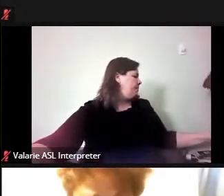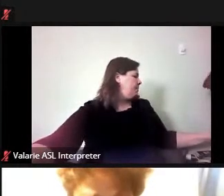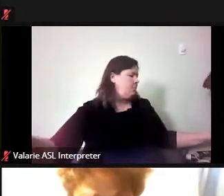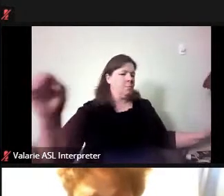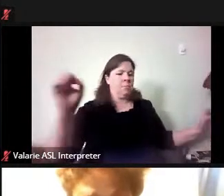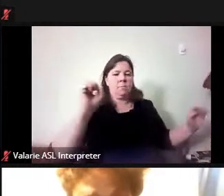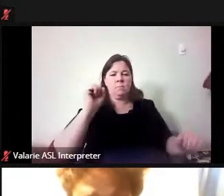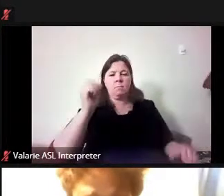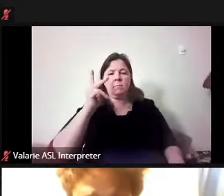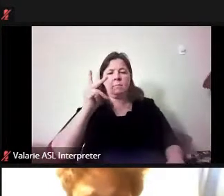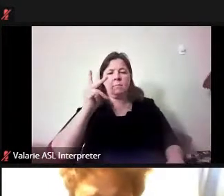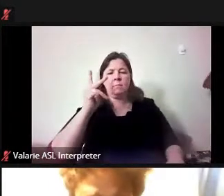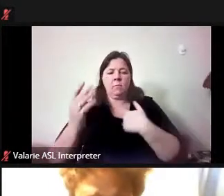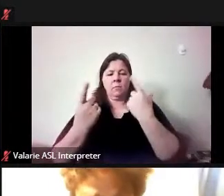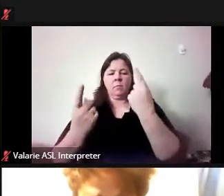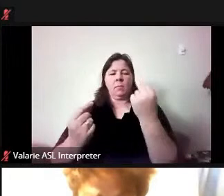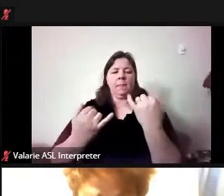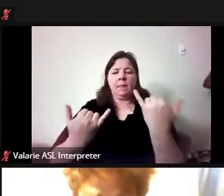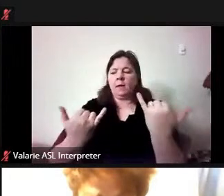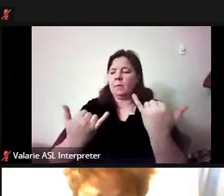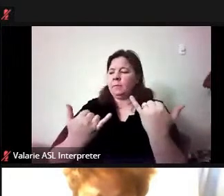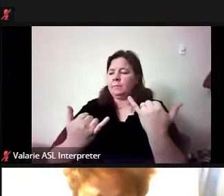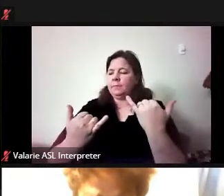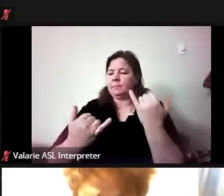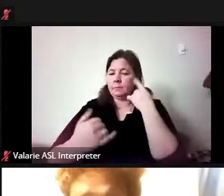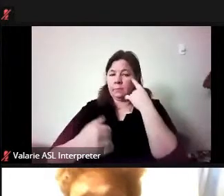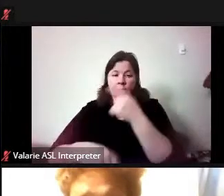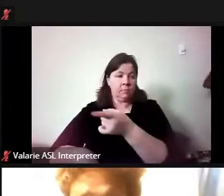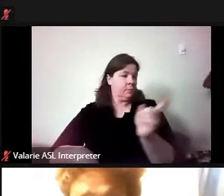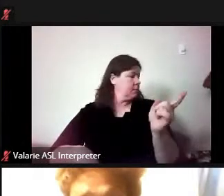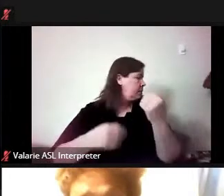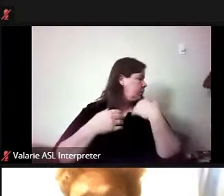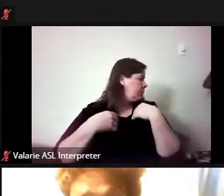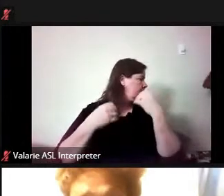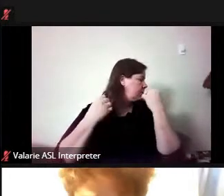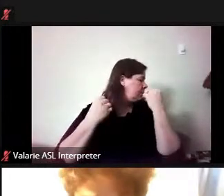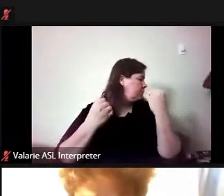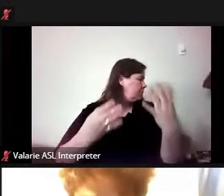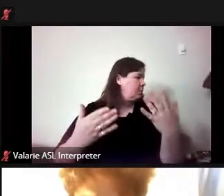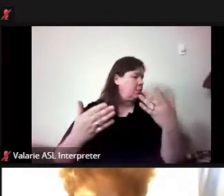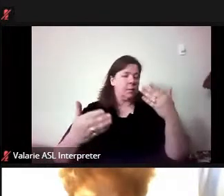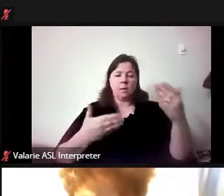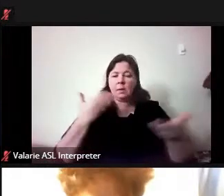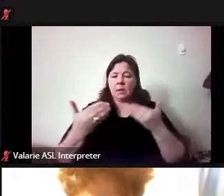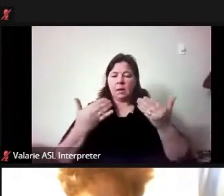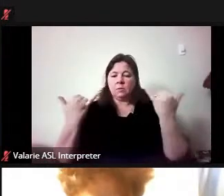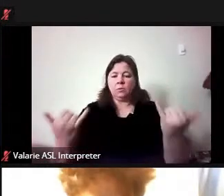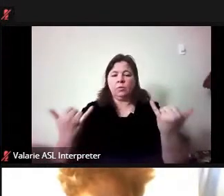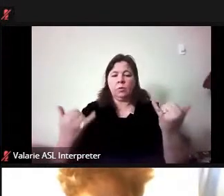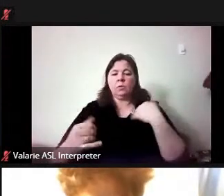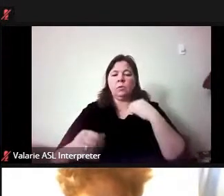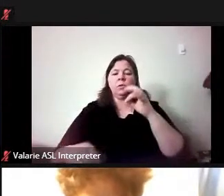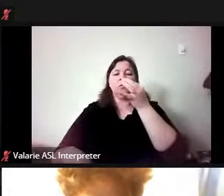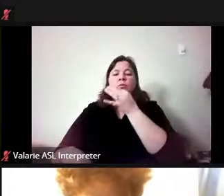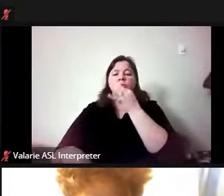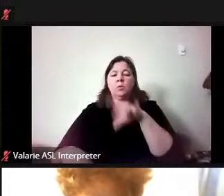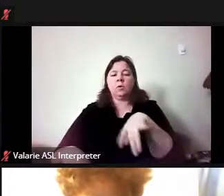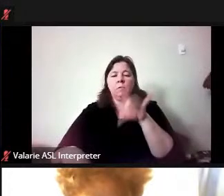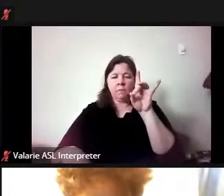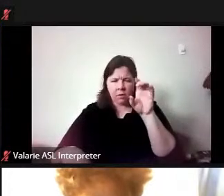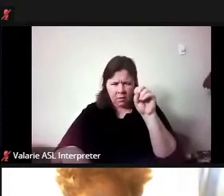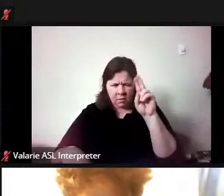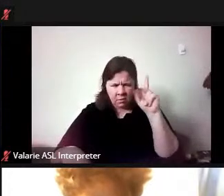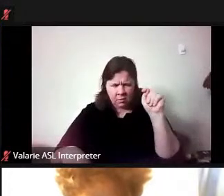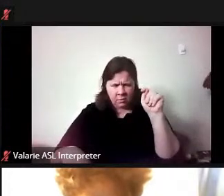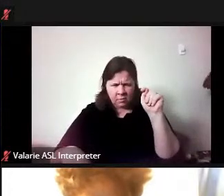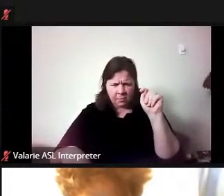Okay, what I'm going to do for now is, for those of you that I'm sure there are quite a few guests as well. We'll soon find out